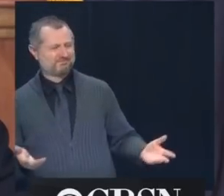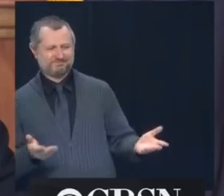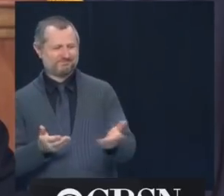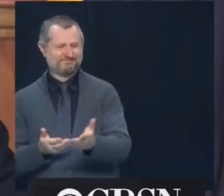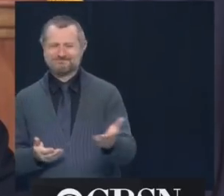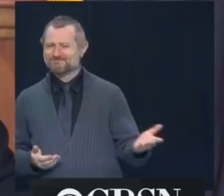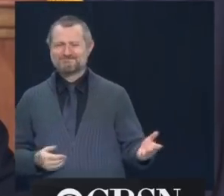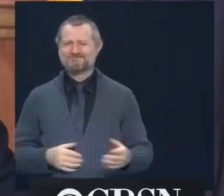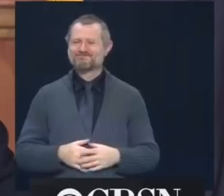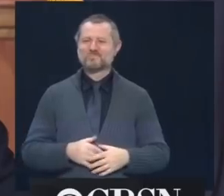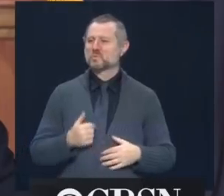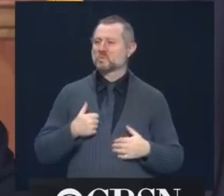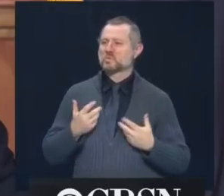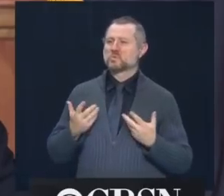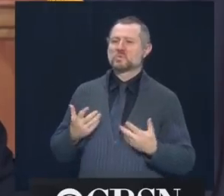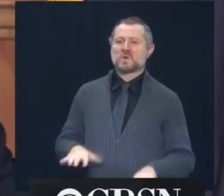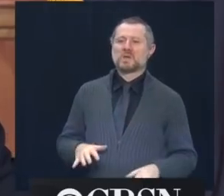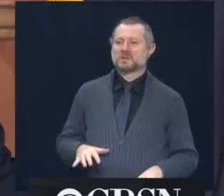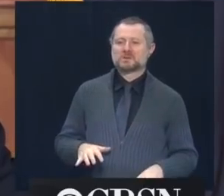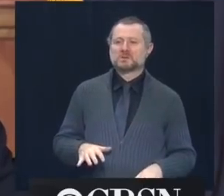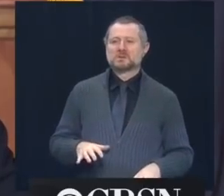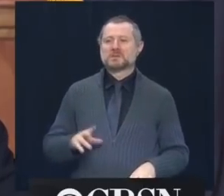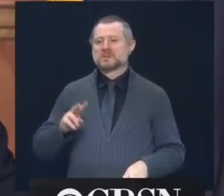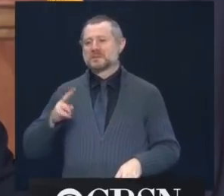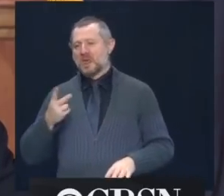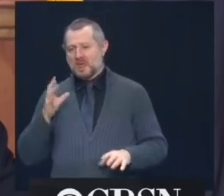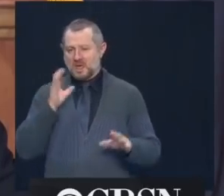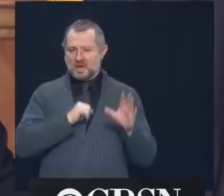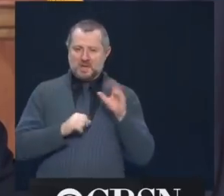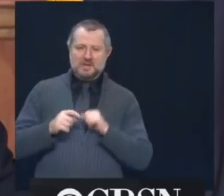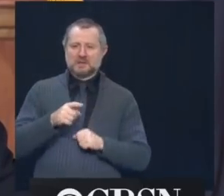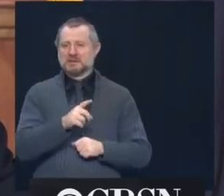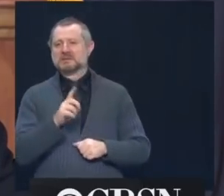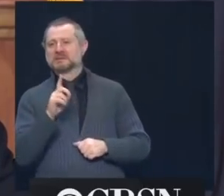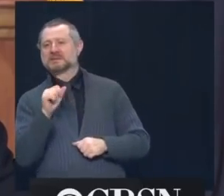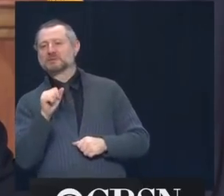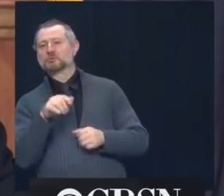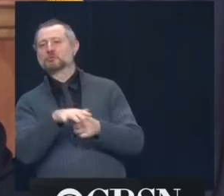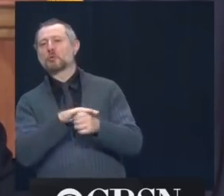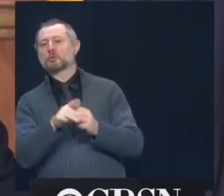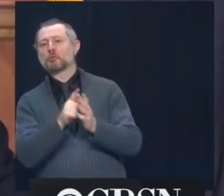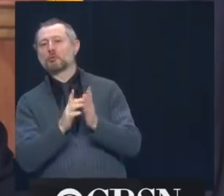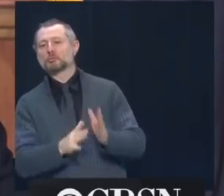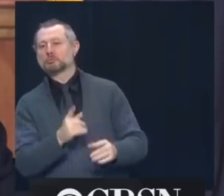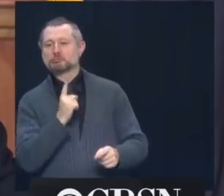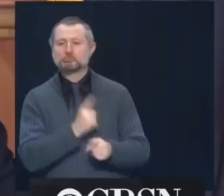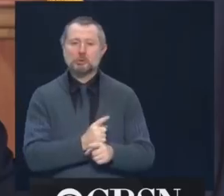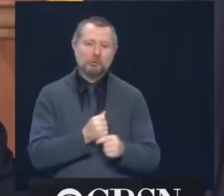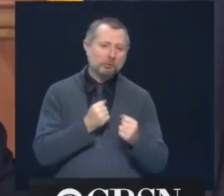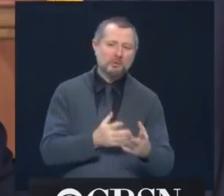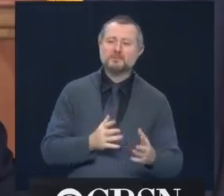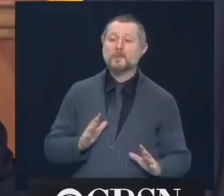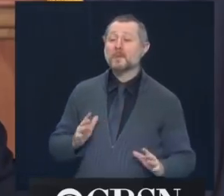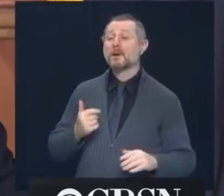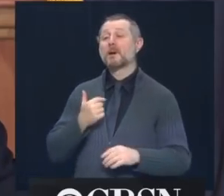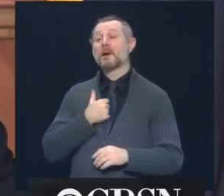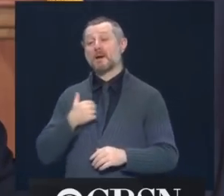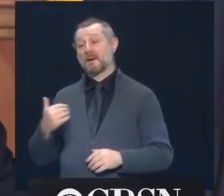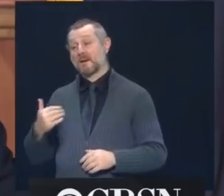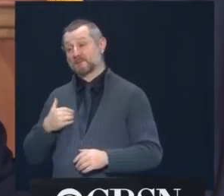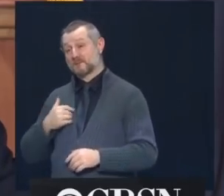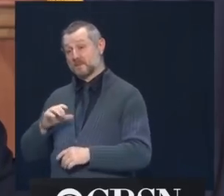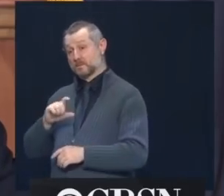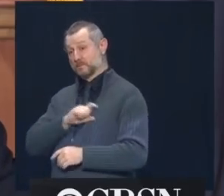And I don't want to second guess the district attorney, but you have a uniformed law